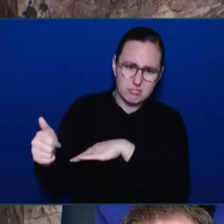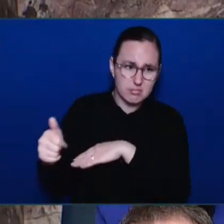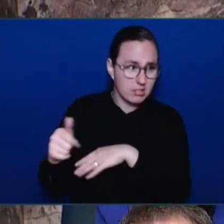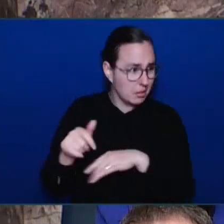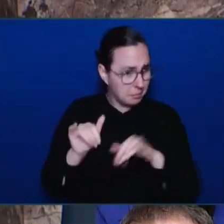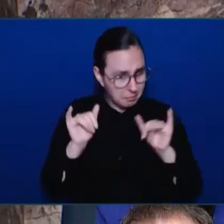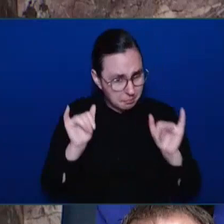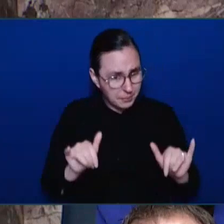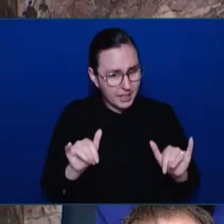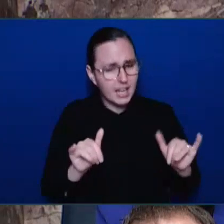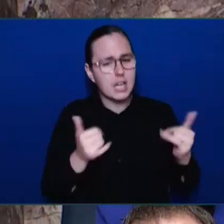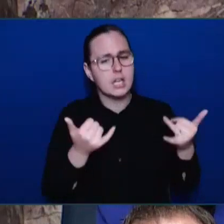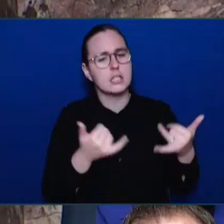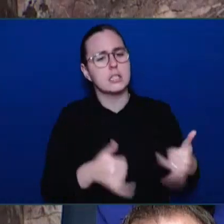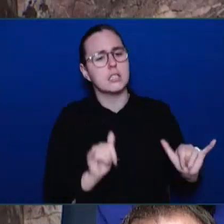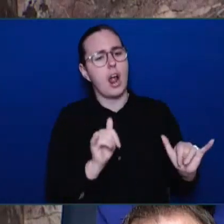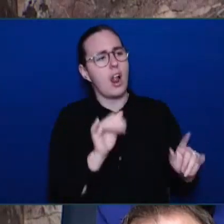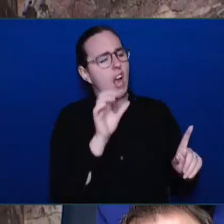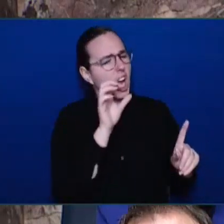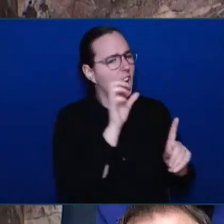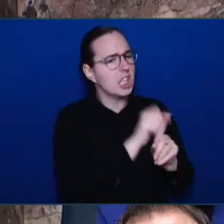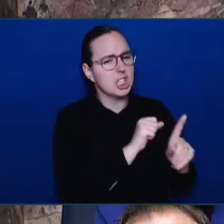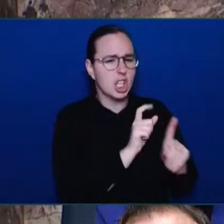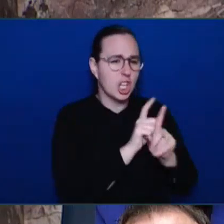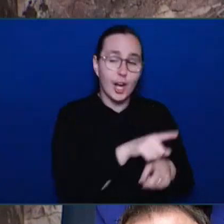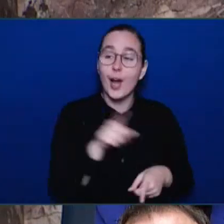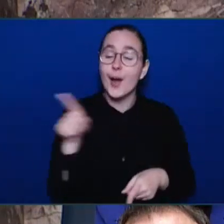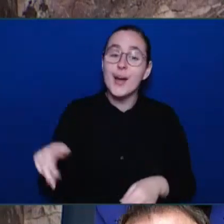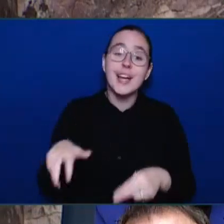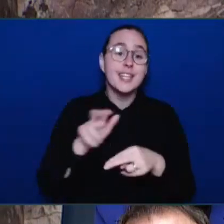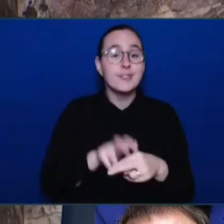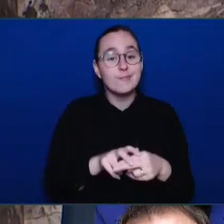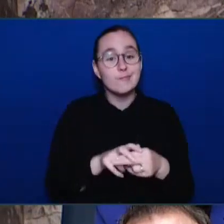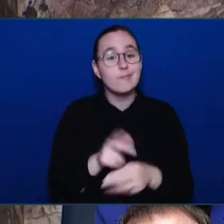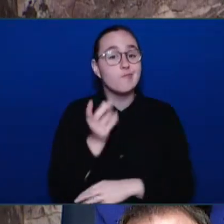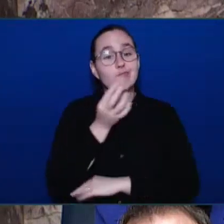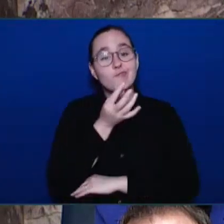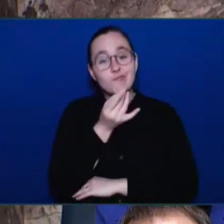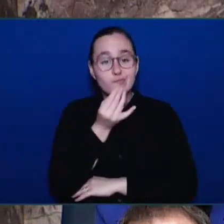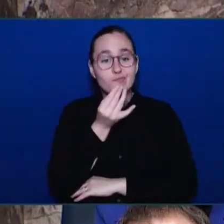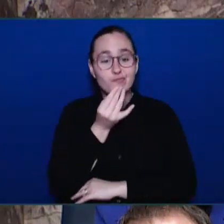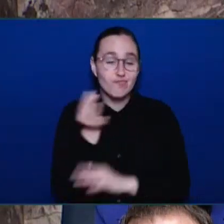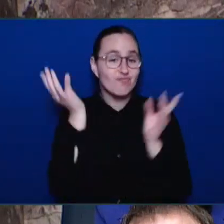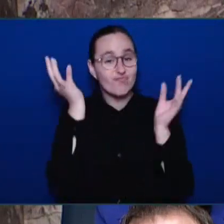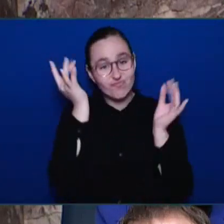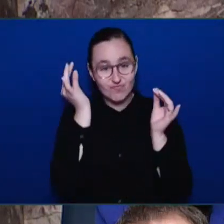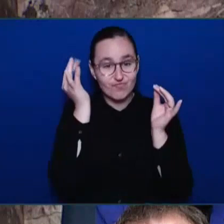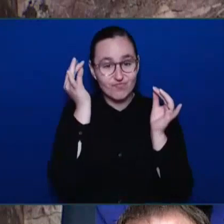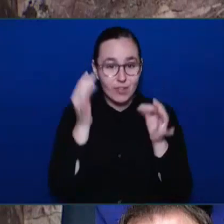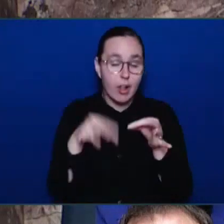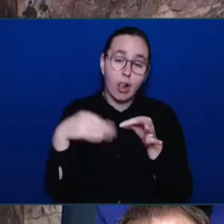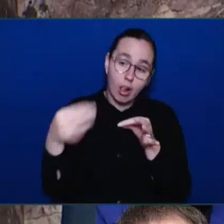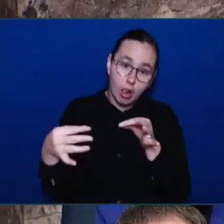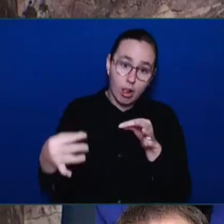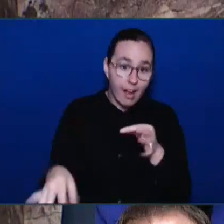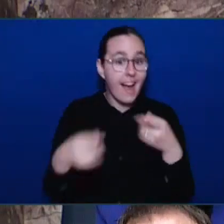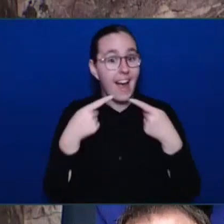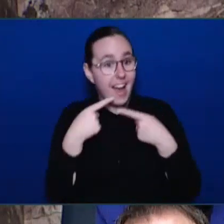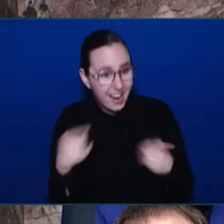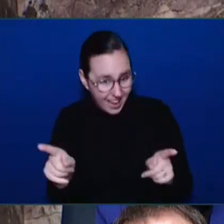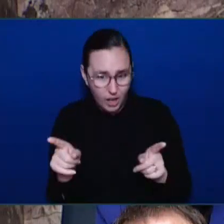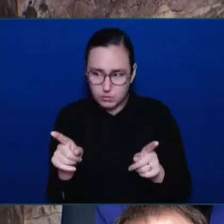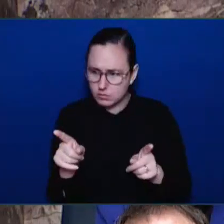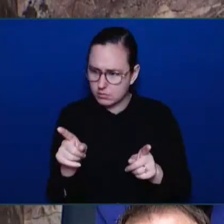came up with on Sunday. Day after day, under this Attorney General's watch, criminals